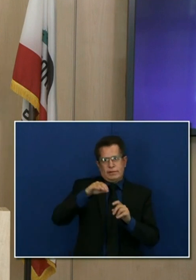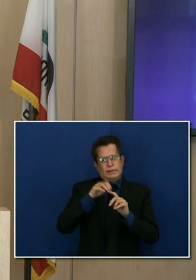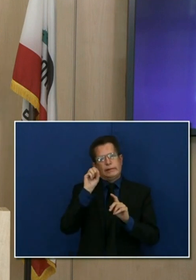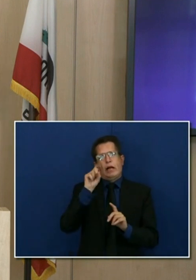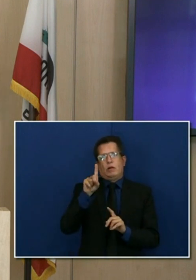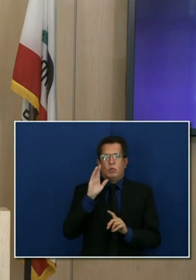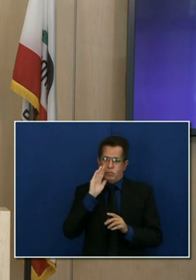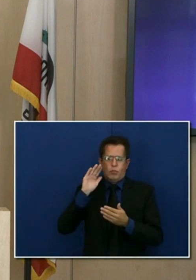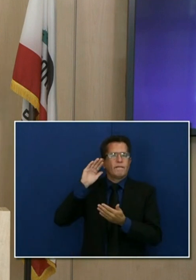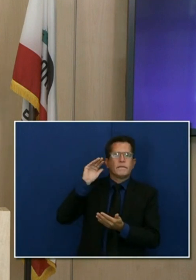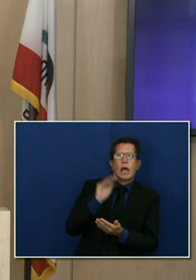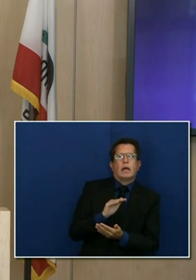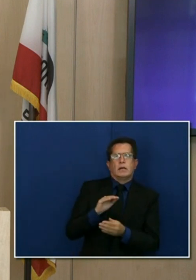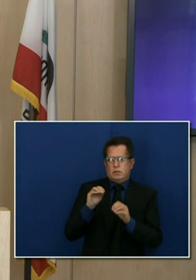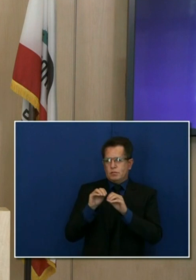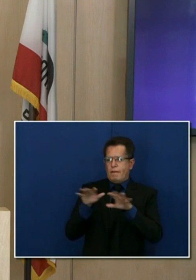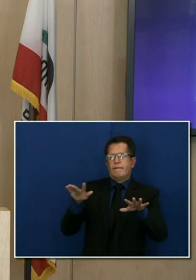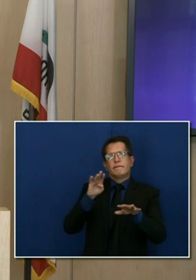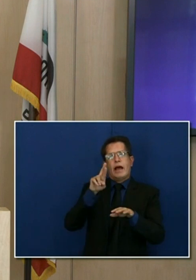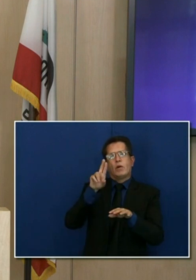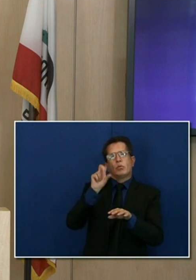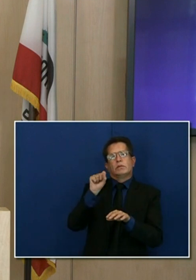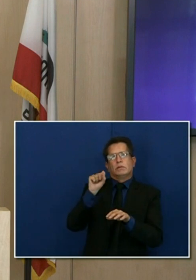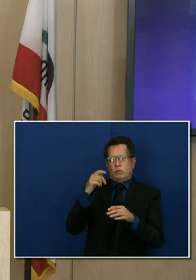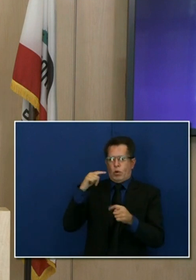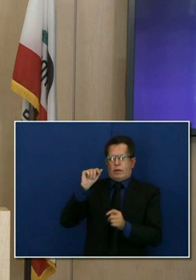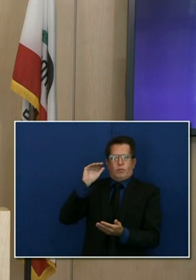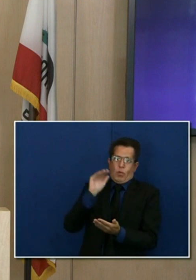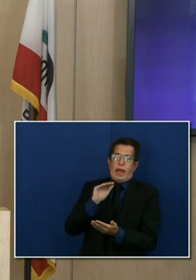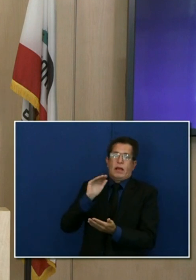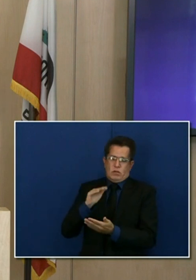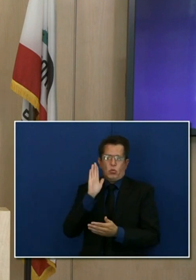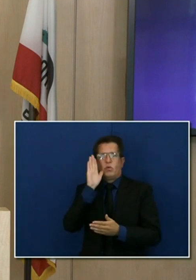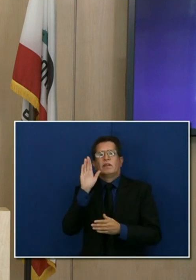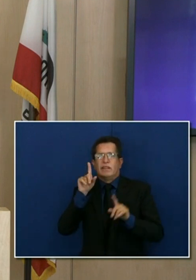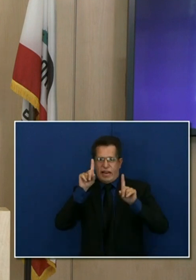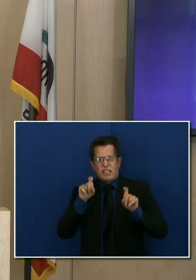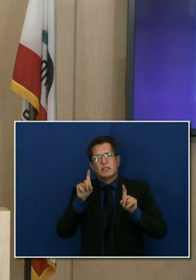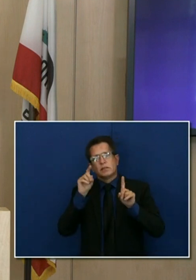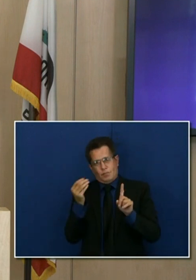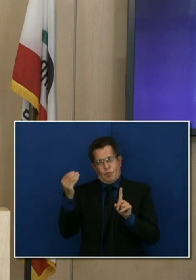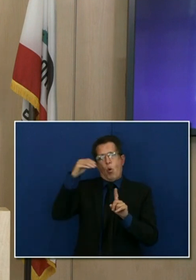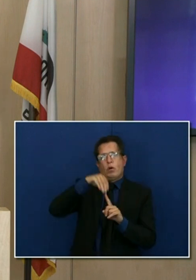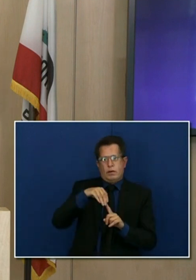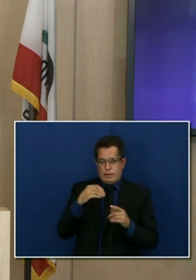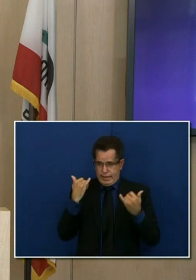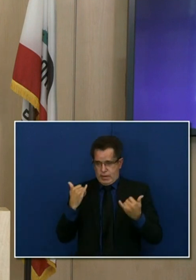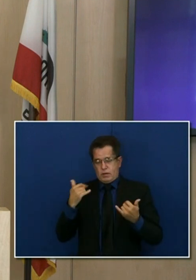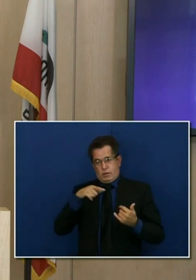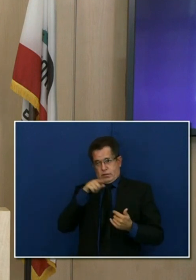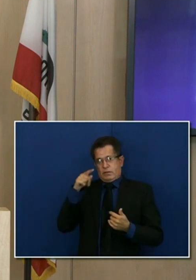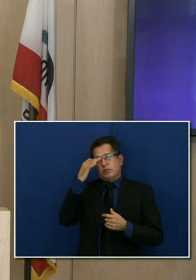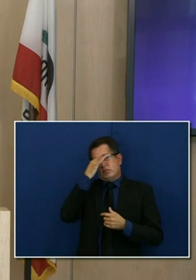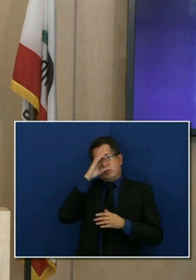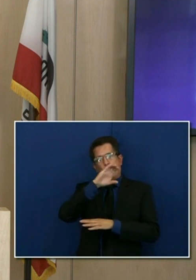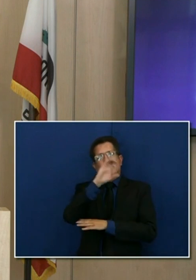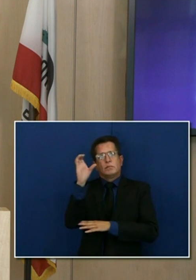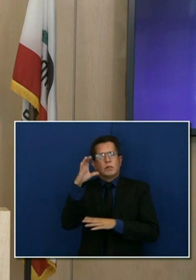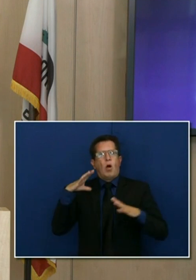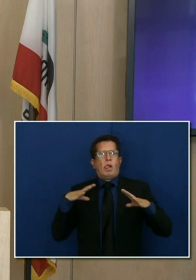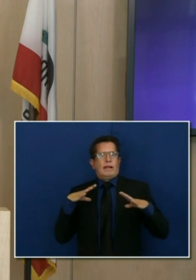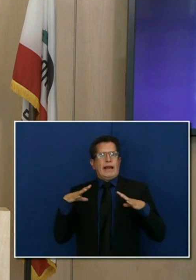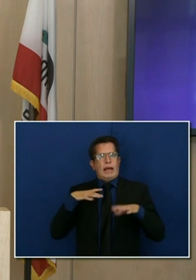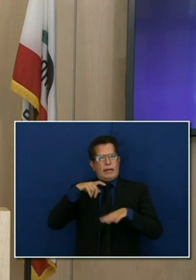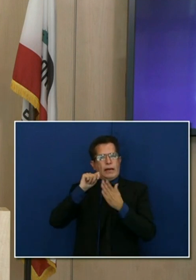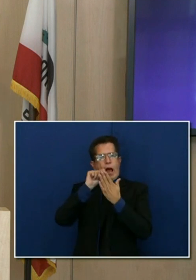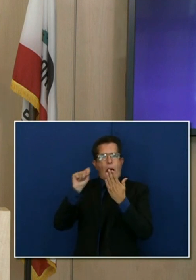them from spreading the virus even further. As the holiday season gets closer, we know